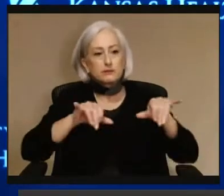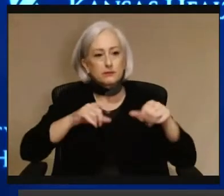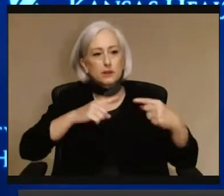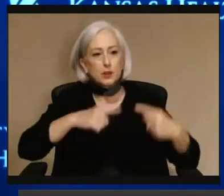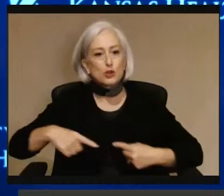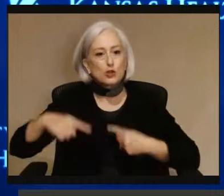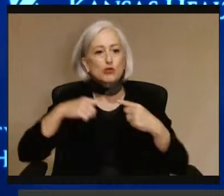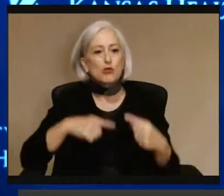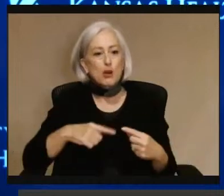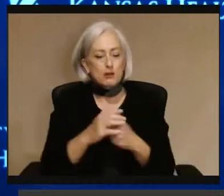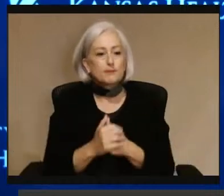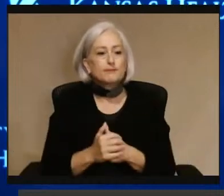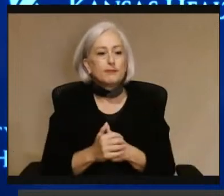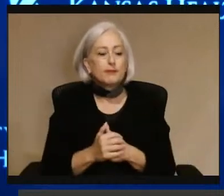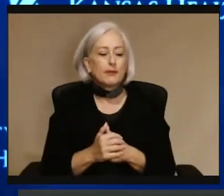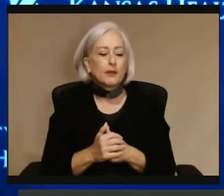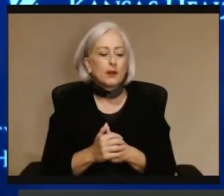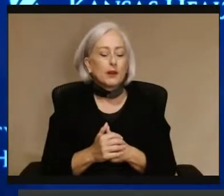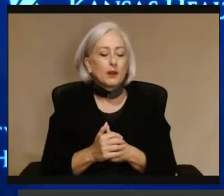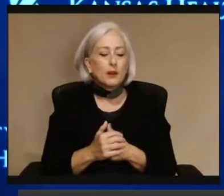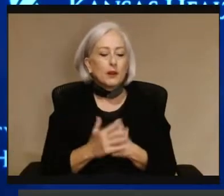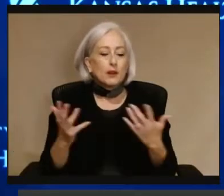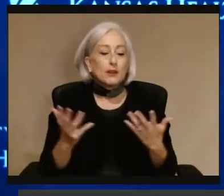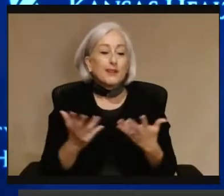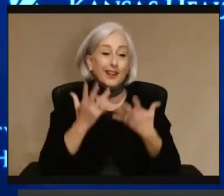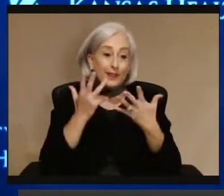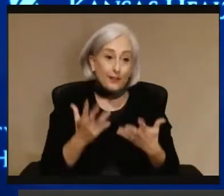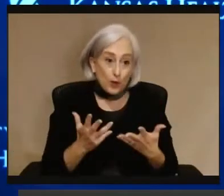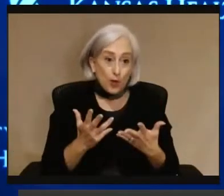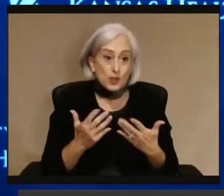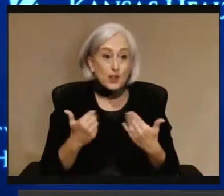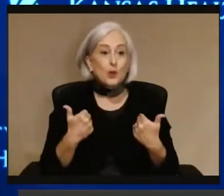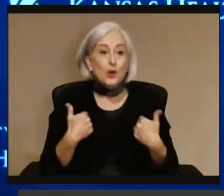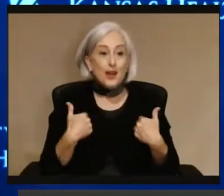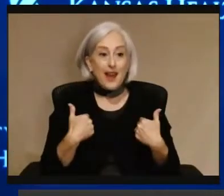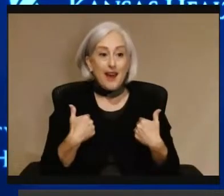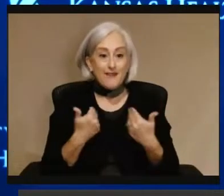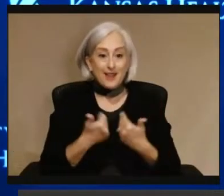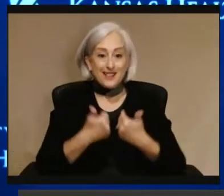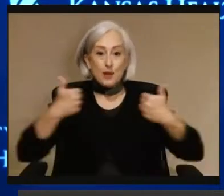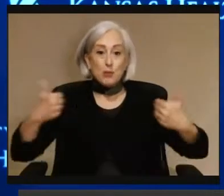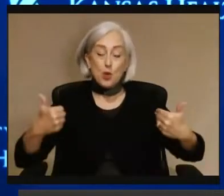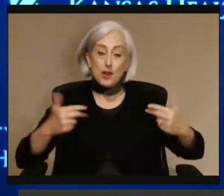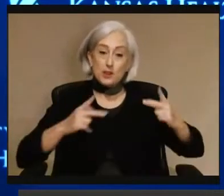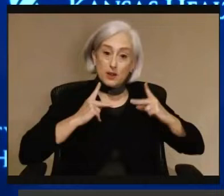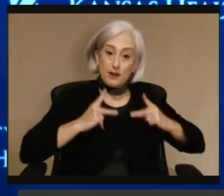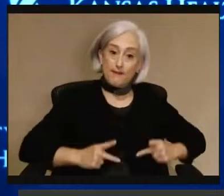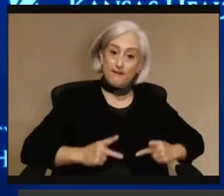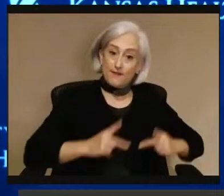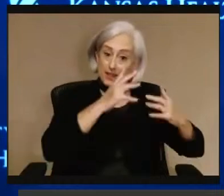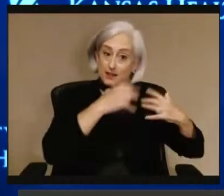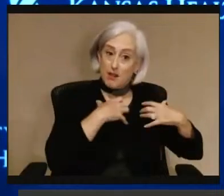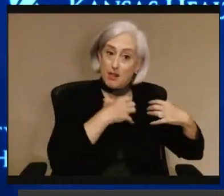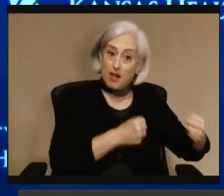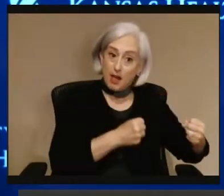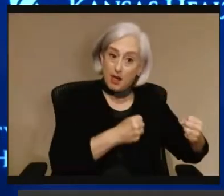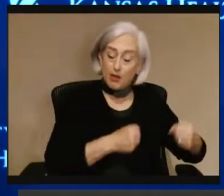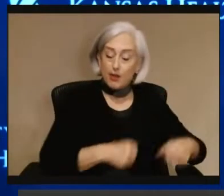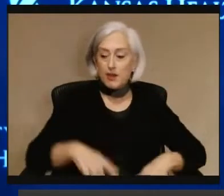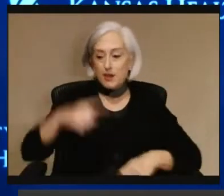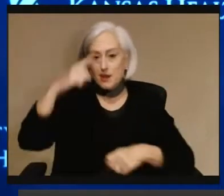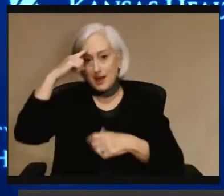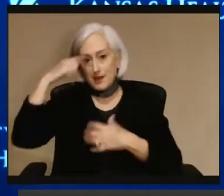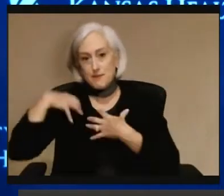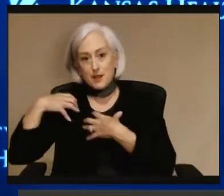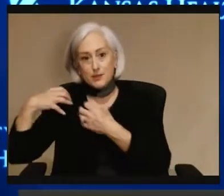divide between, and it's unfortunate, between physical health and mental health. And, a broken leg,